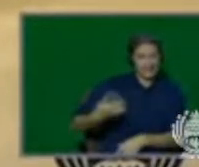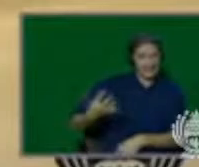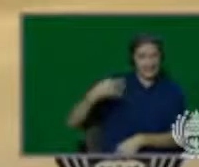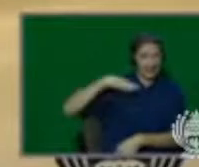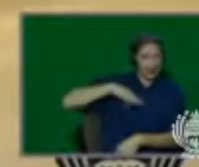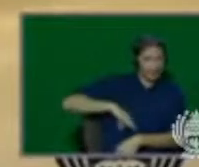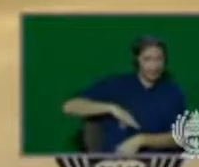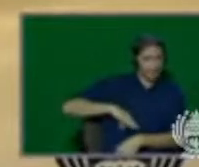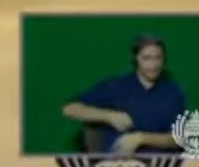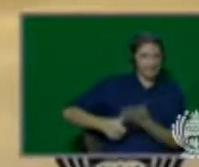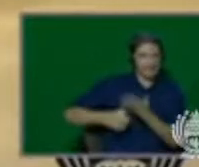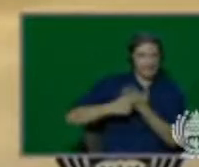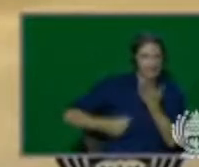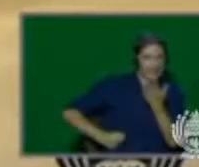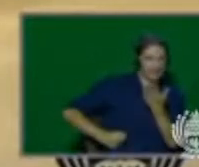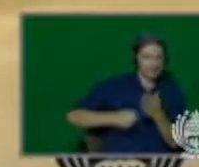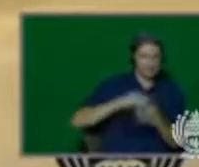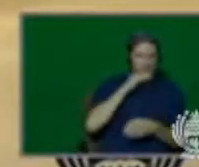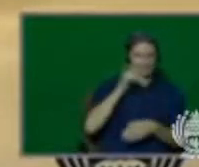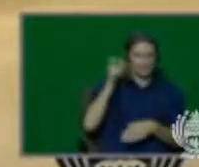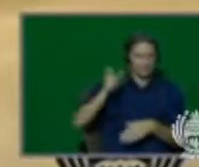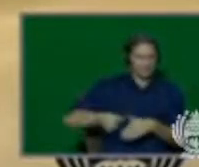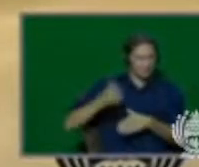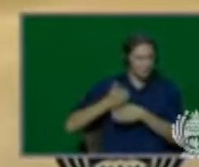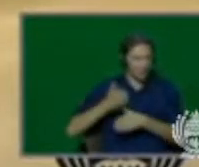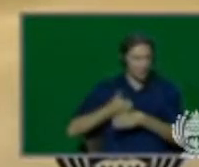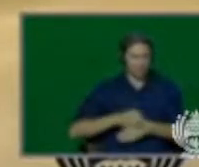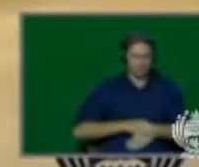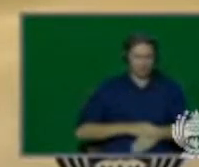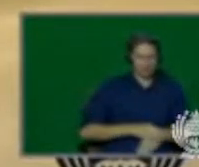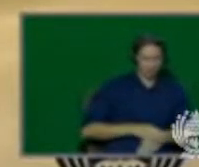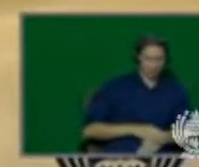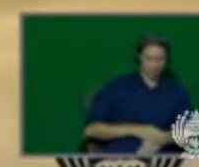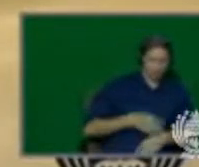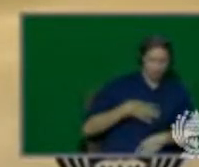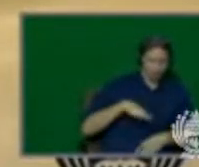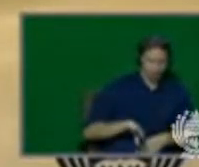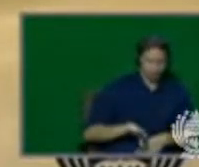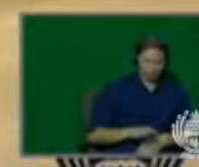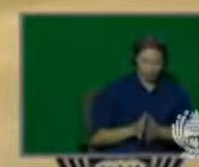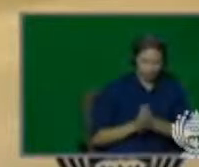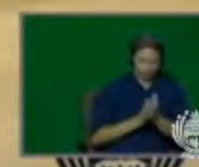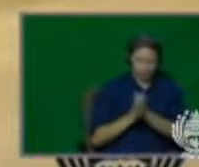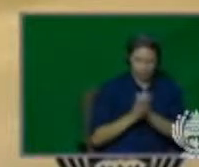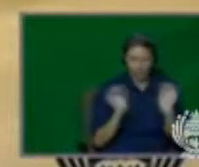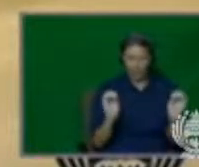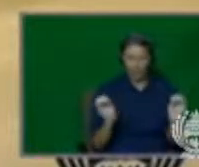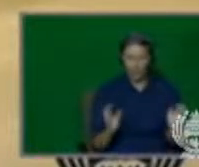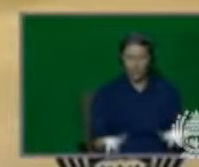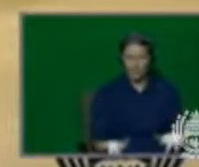taxpayers' incentive to work and save. Our top personal income